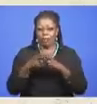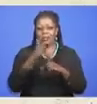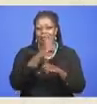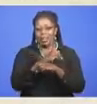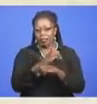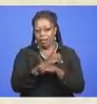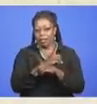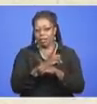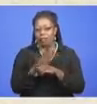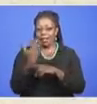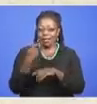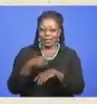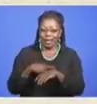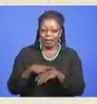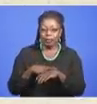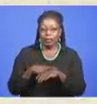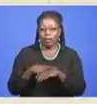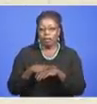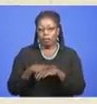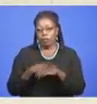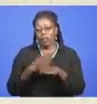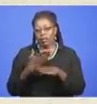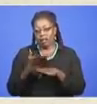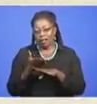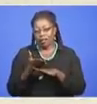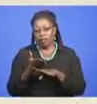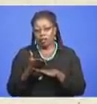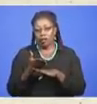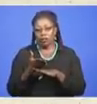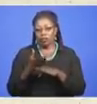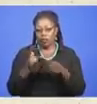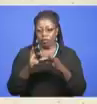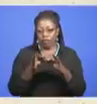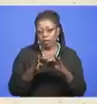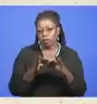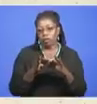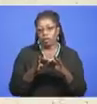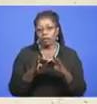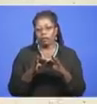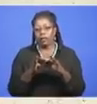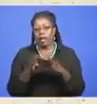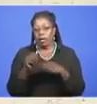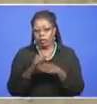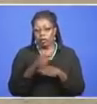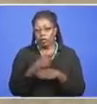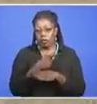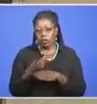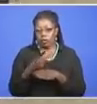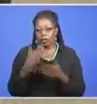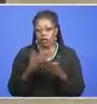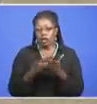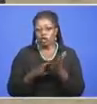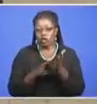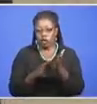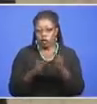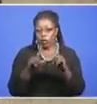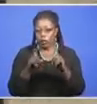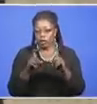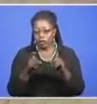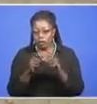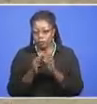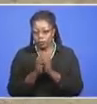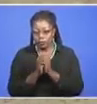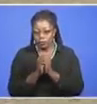think we've covered some of those gaps, and we're going to be able to have a good show in this tournament. Describe the type of boys that we have